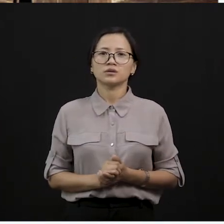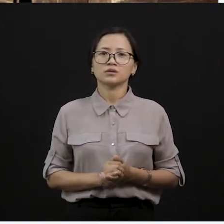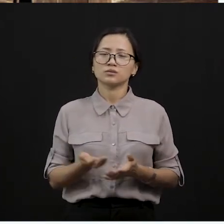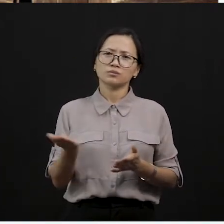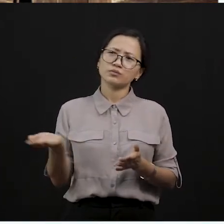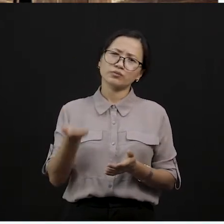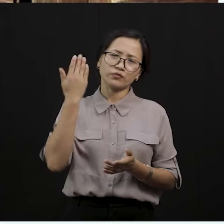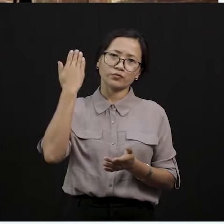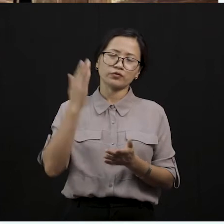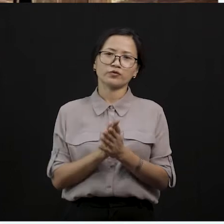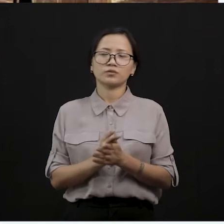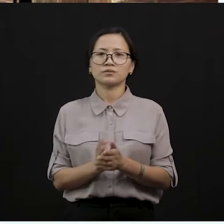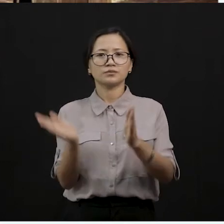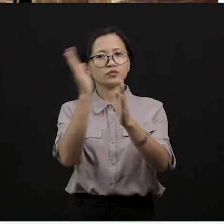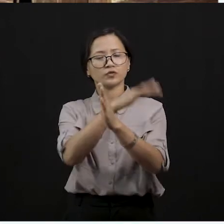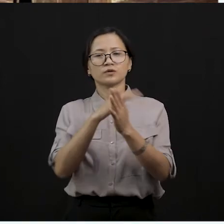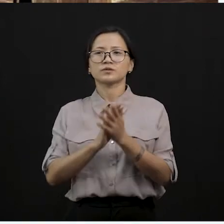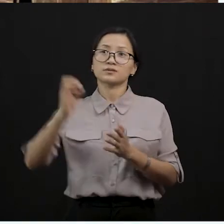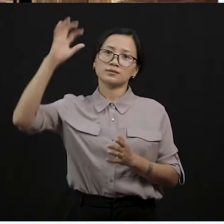season, from the sunny day